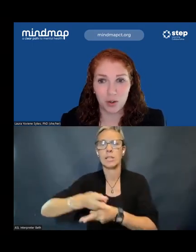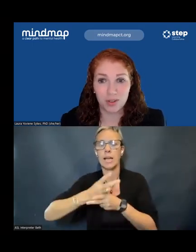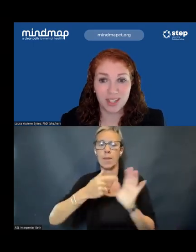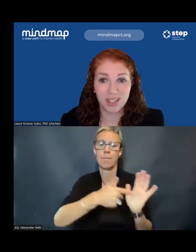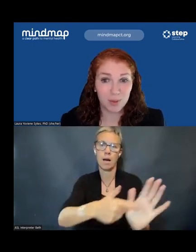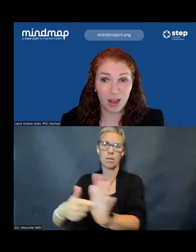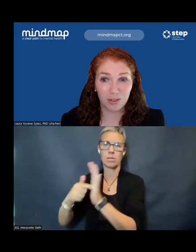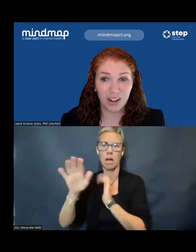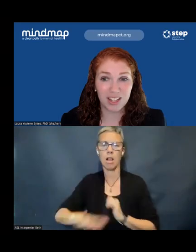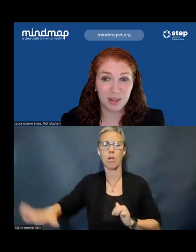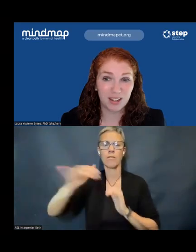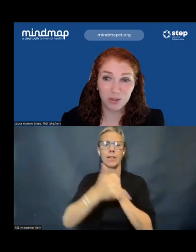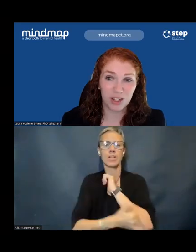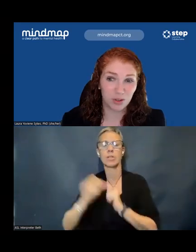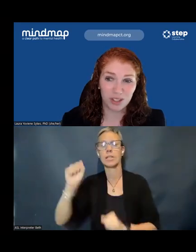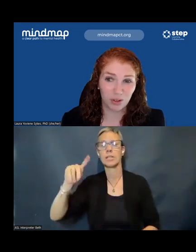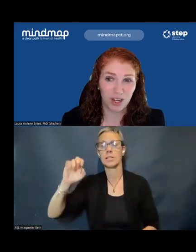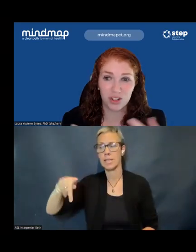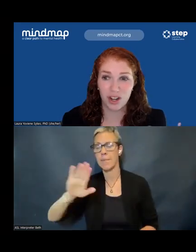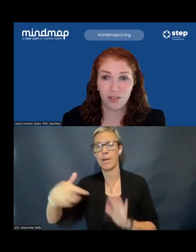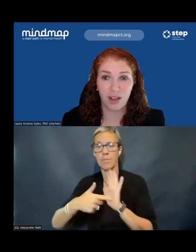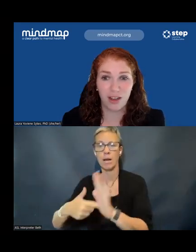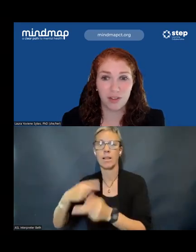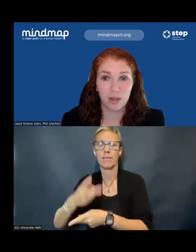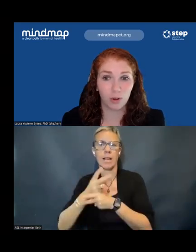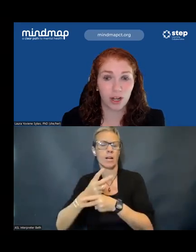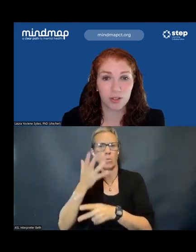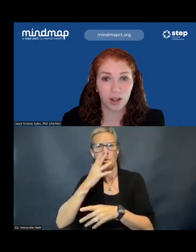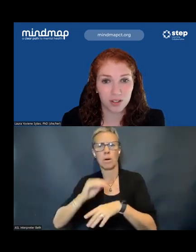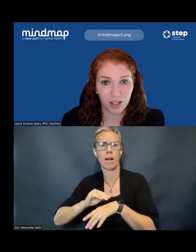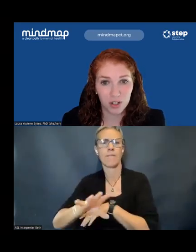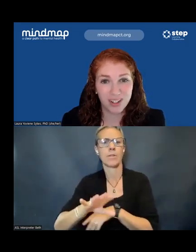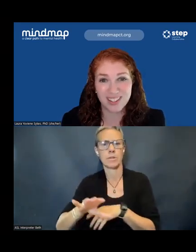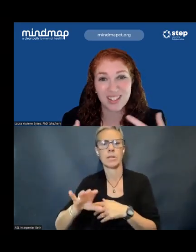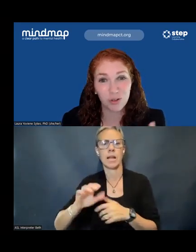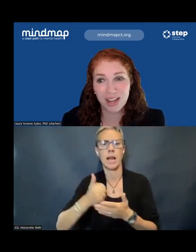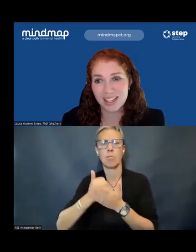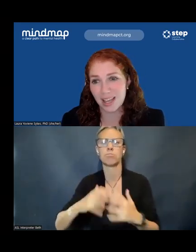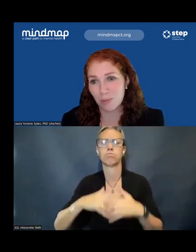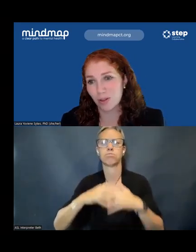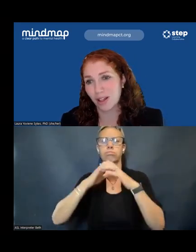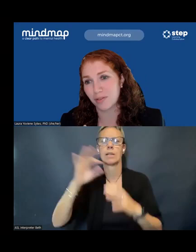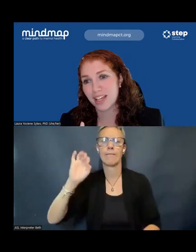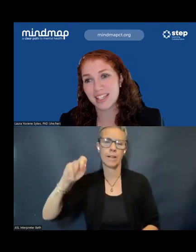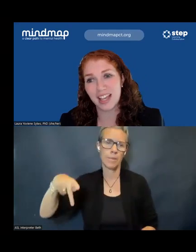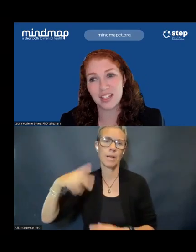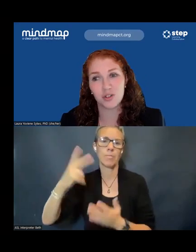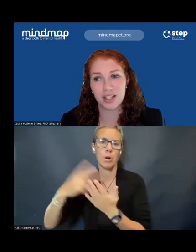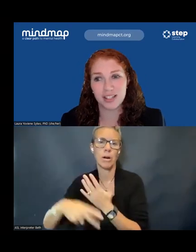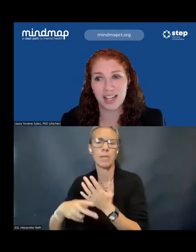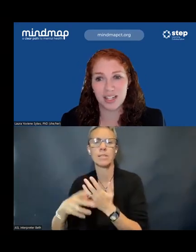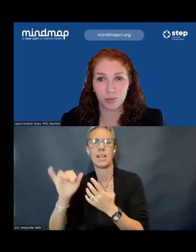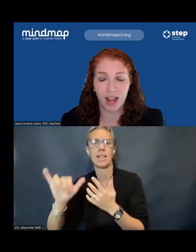country. So STEP's model of care has been influential in the creation of FEP programs across the country. This is a great example of